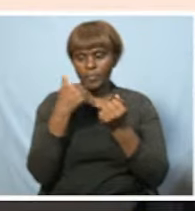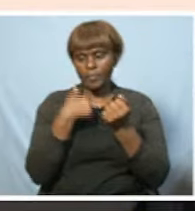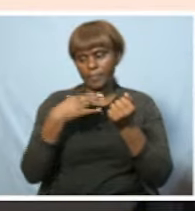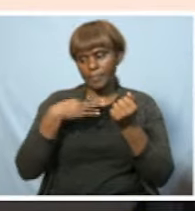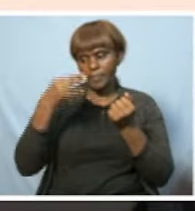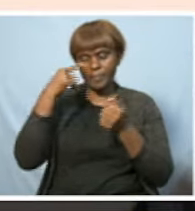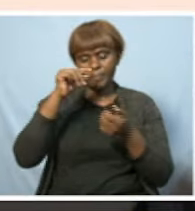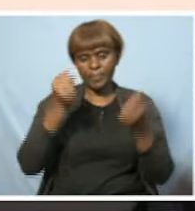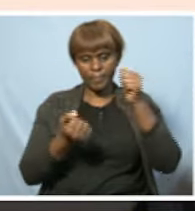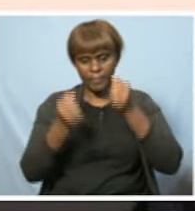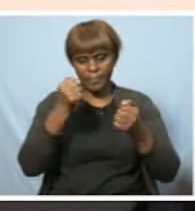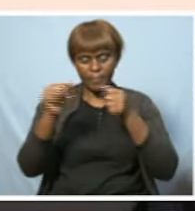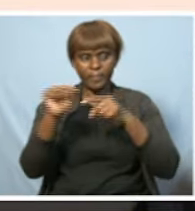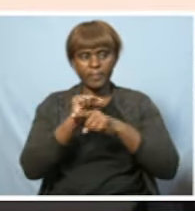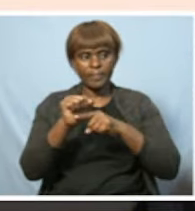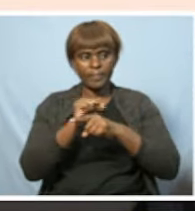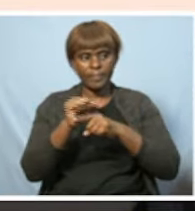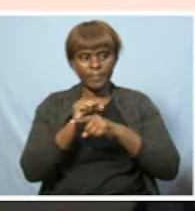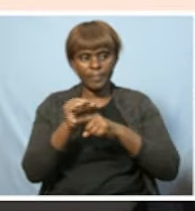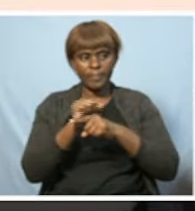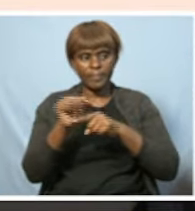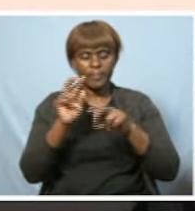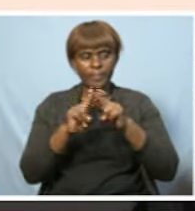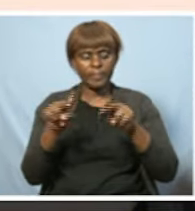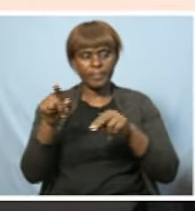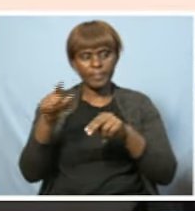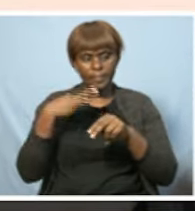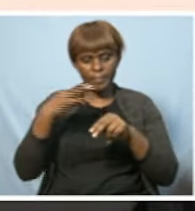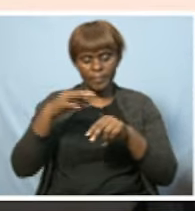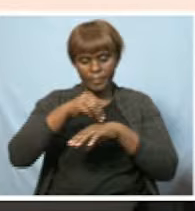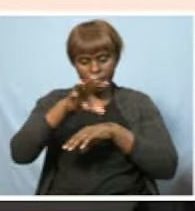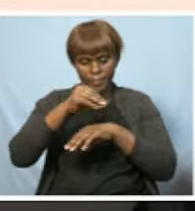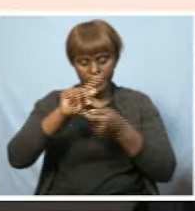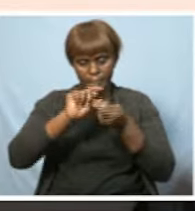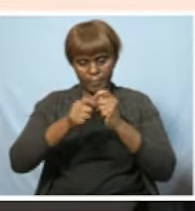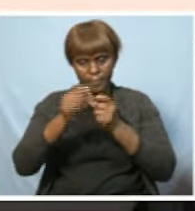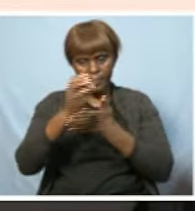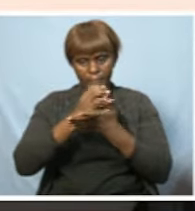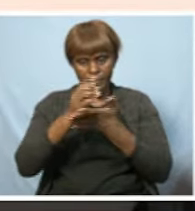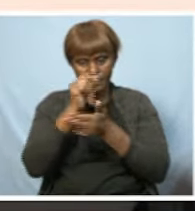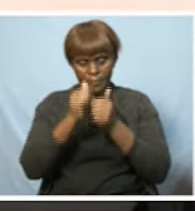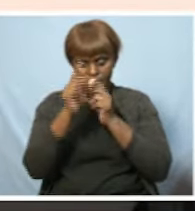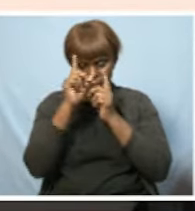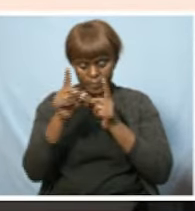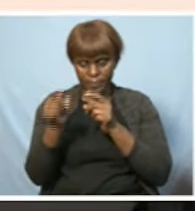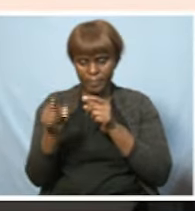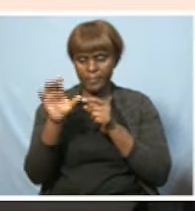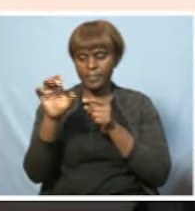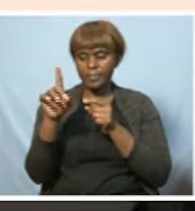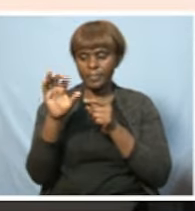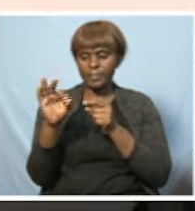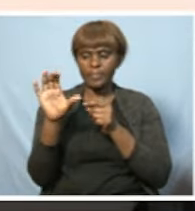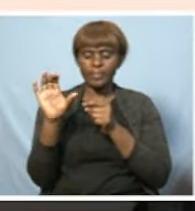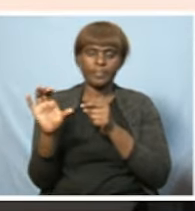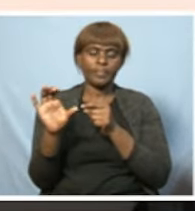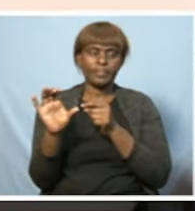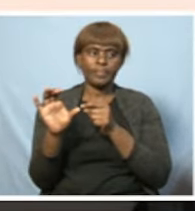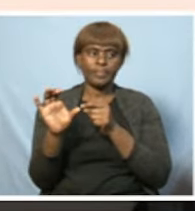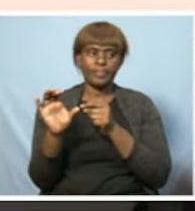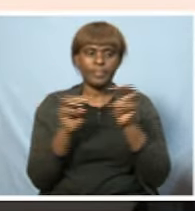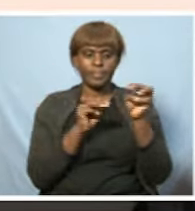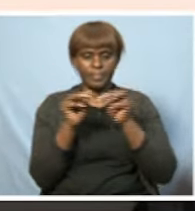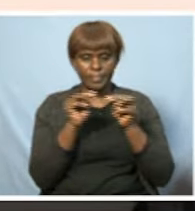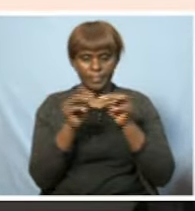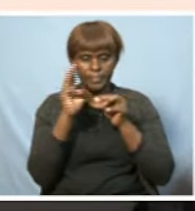driving courses. Chair, the applicants were advised to change courses based on the decision of the CDFC. Management